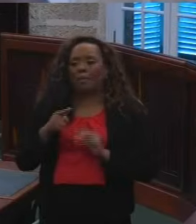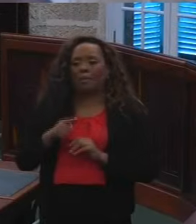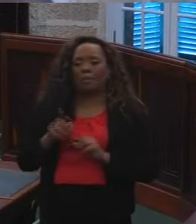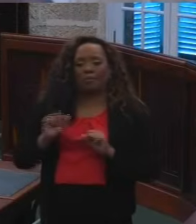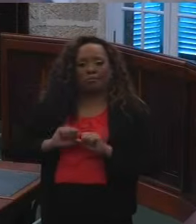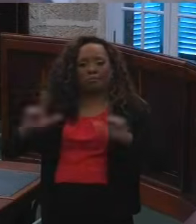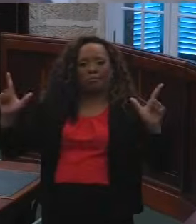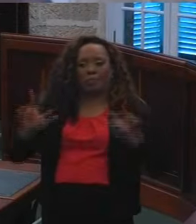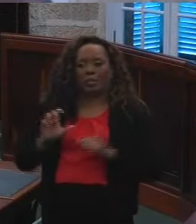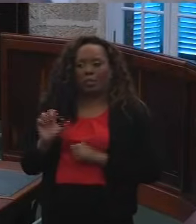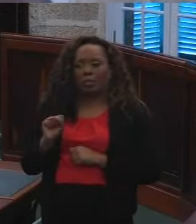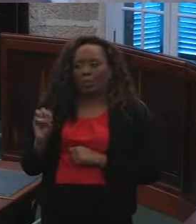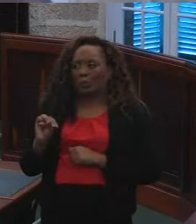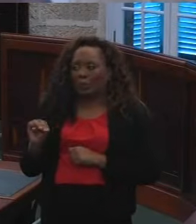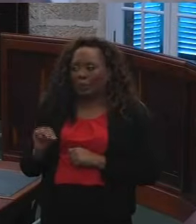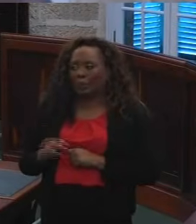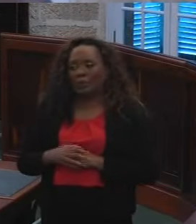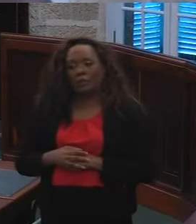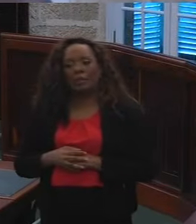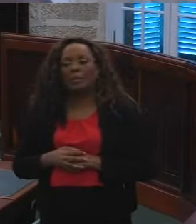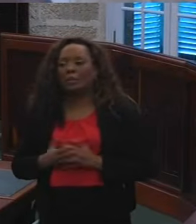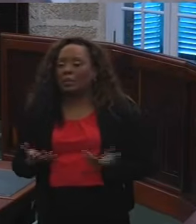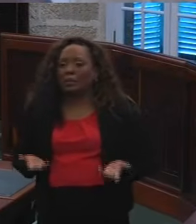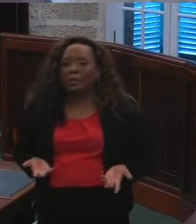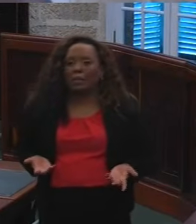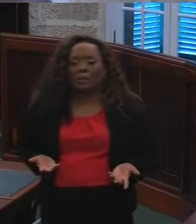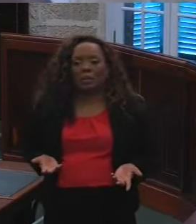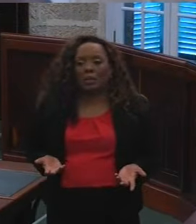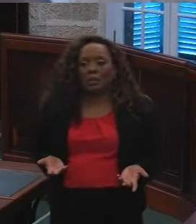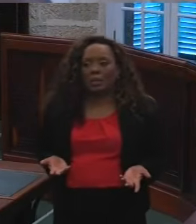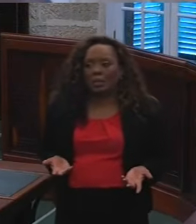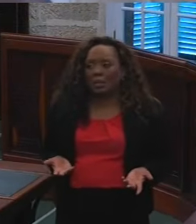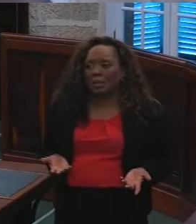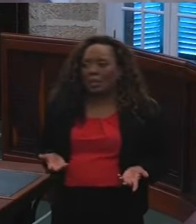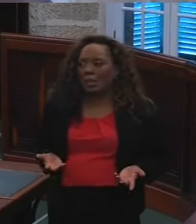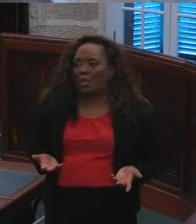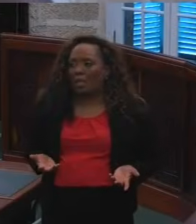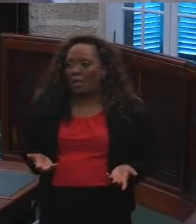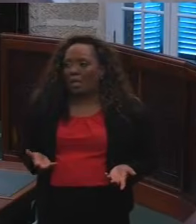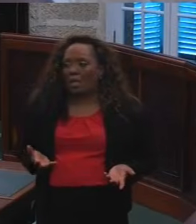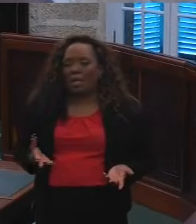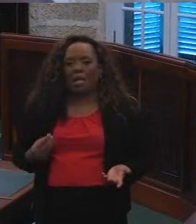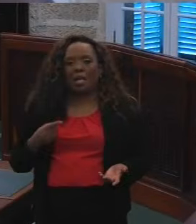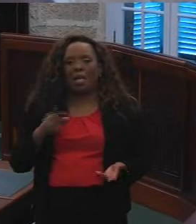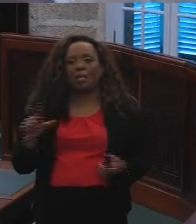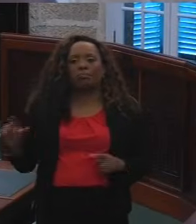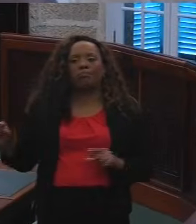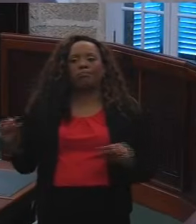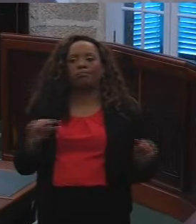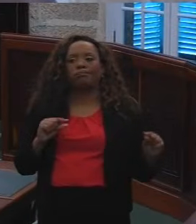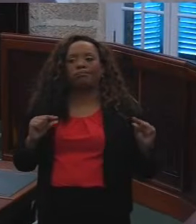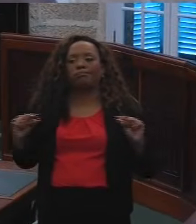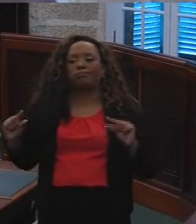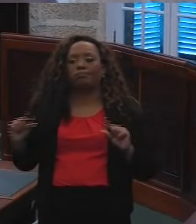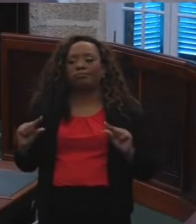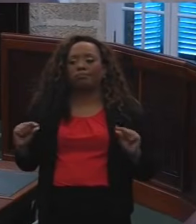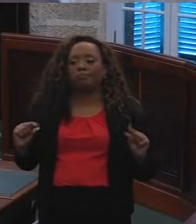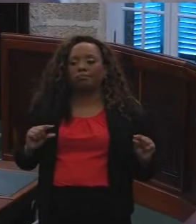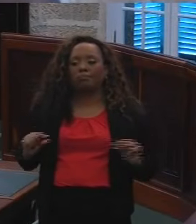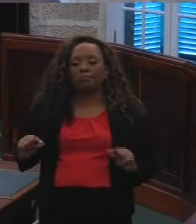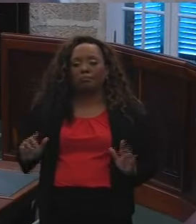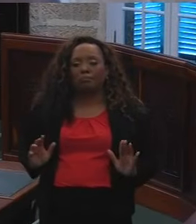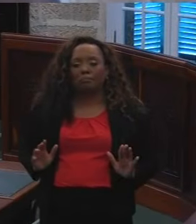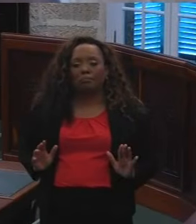whatever, tell a friend, and it is not kept to yourself, your wholesome self, your whole self, and nothing